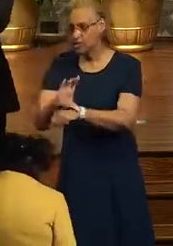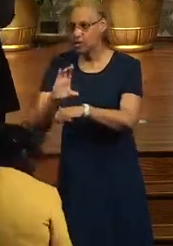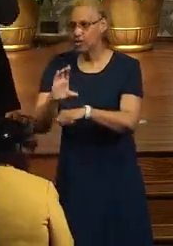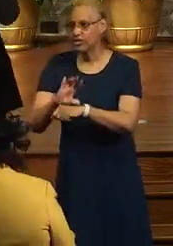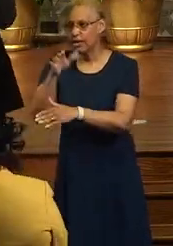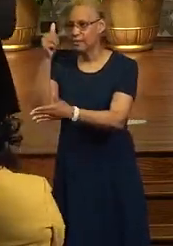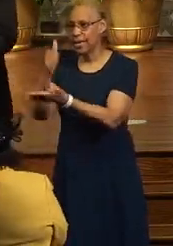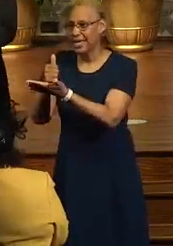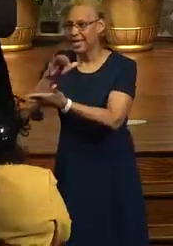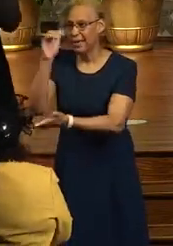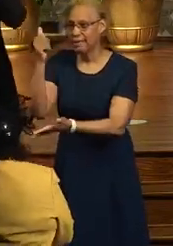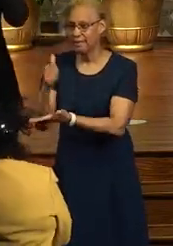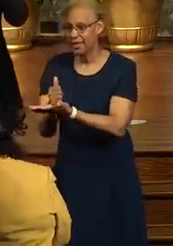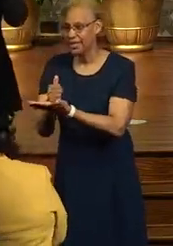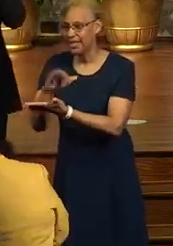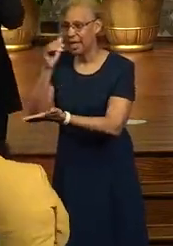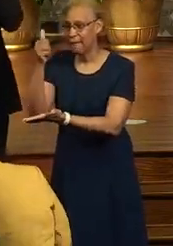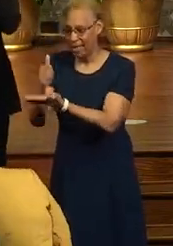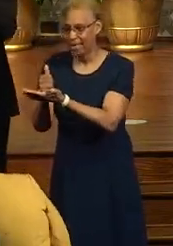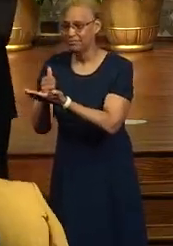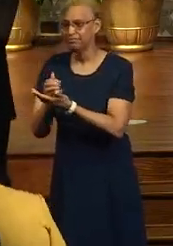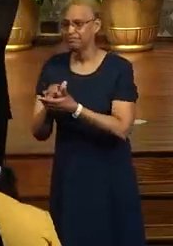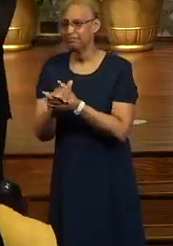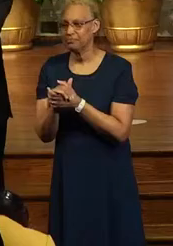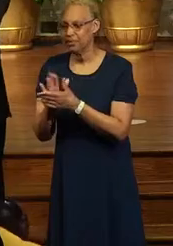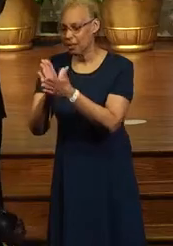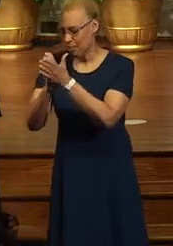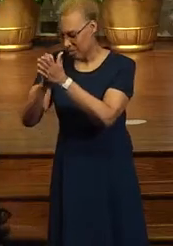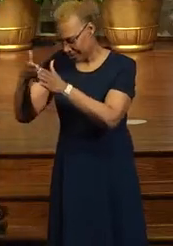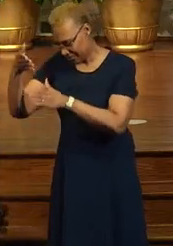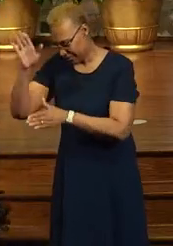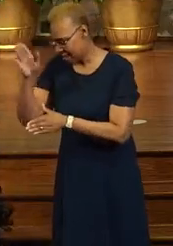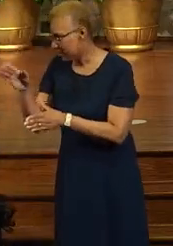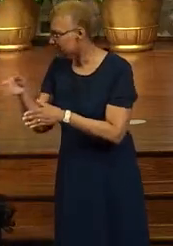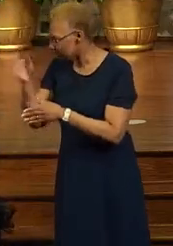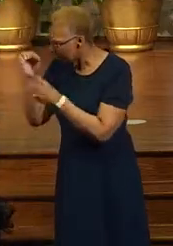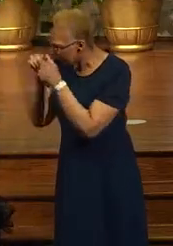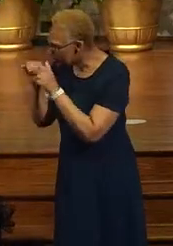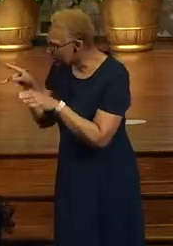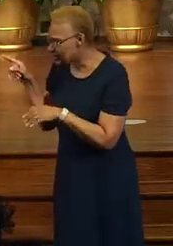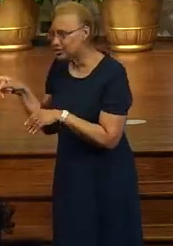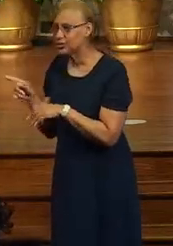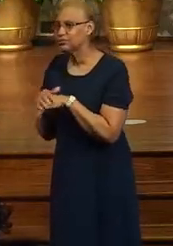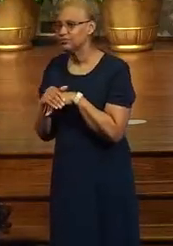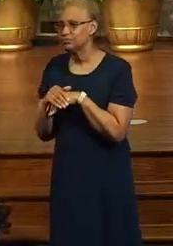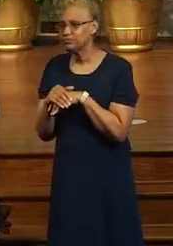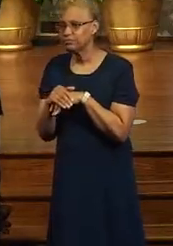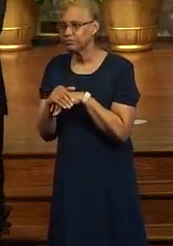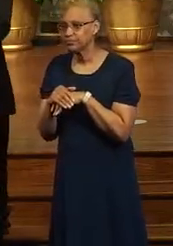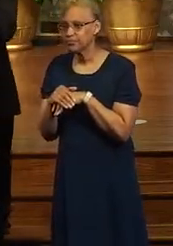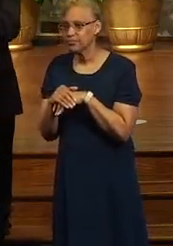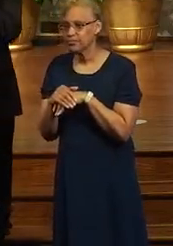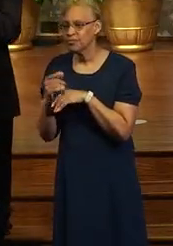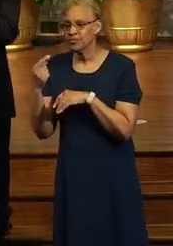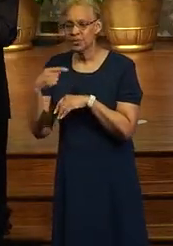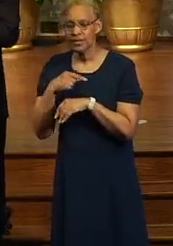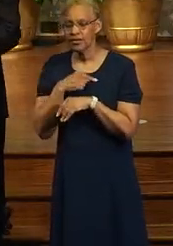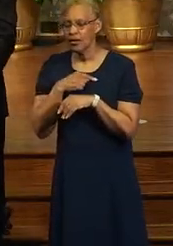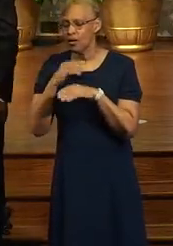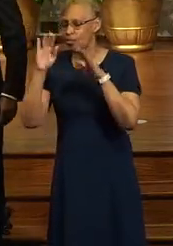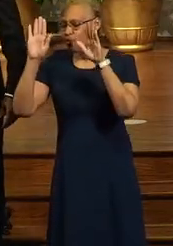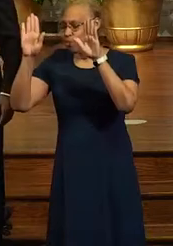day in, day out. Praise God. Pastor, God bless you. What a mighty word. We have a wonderful team